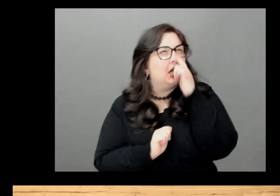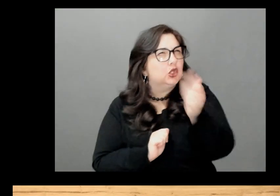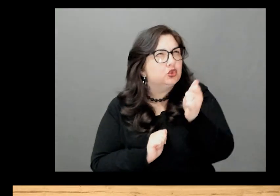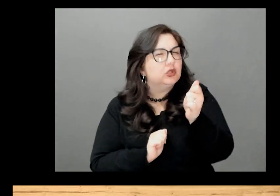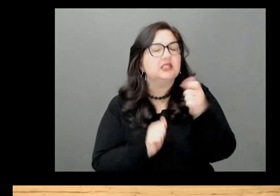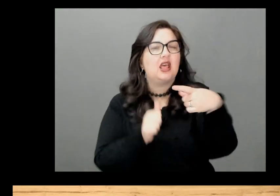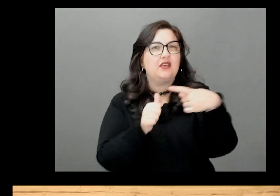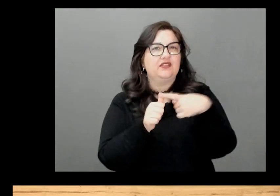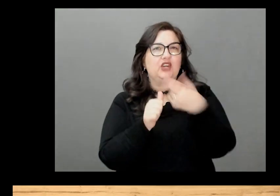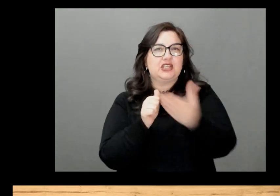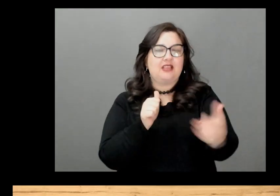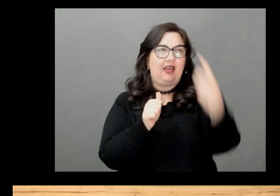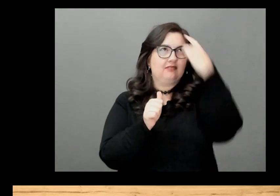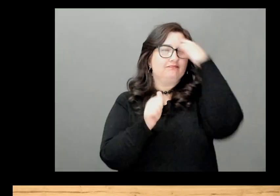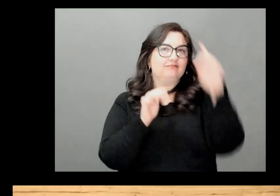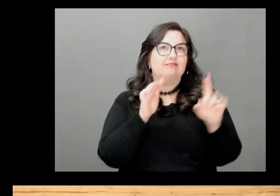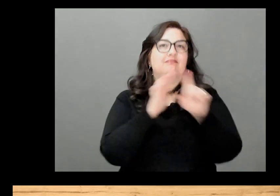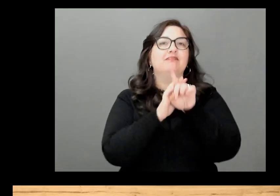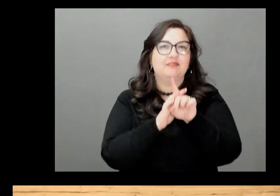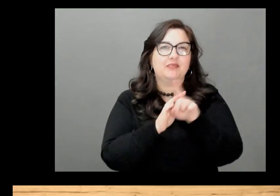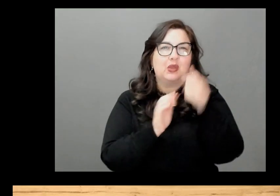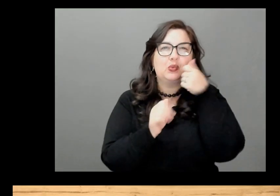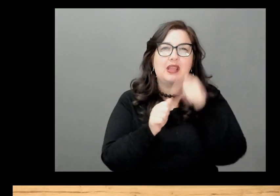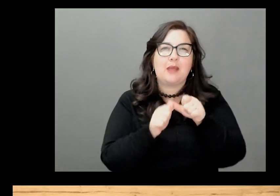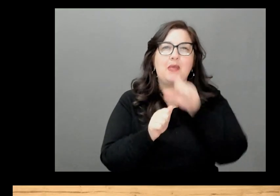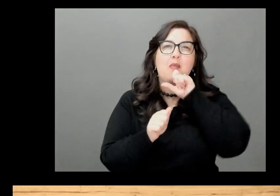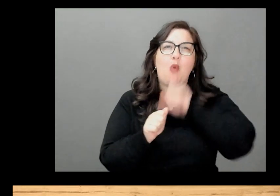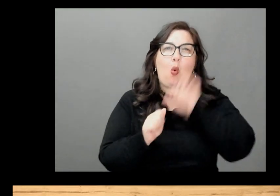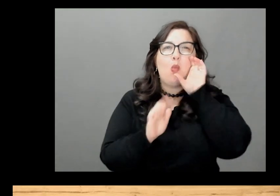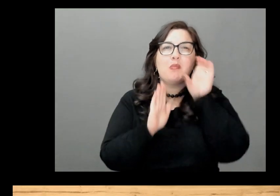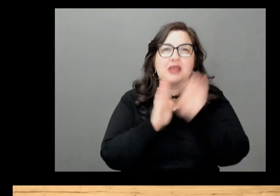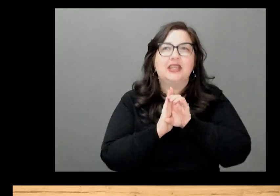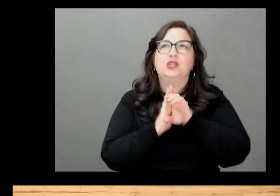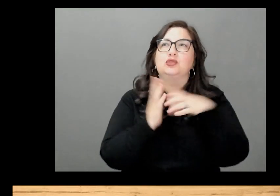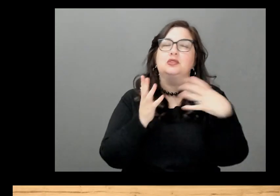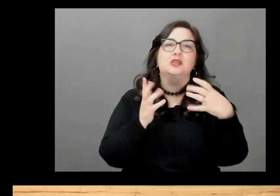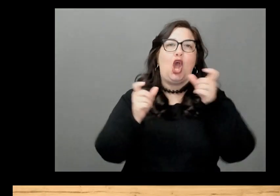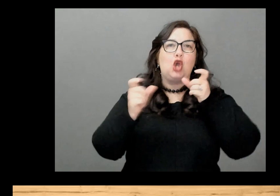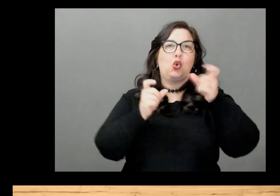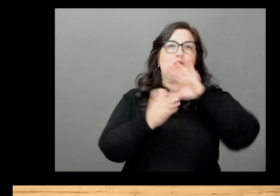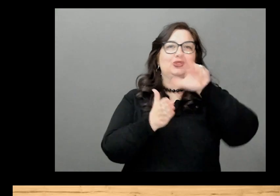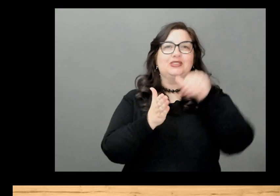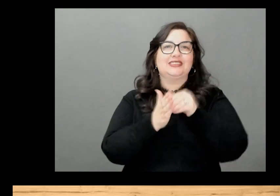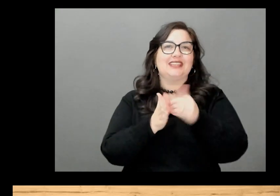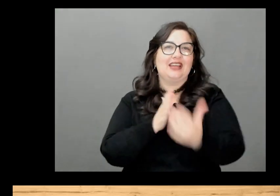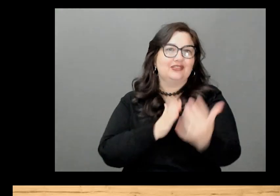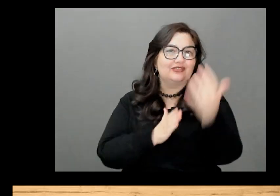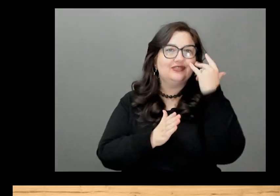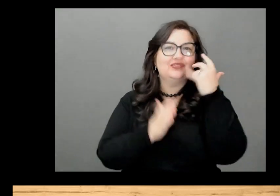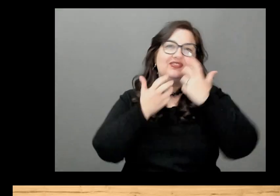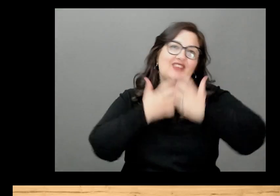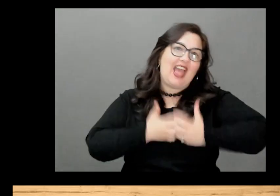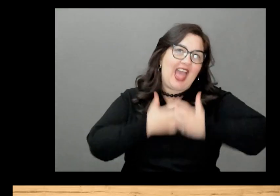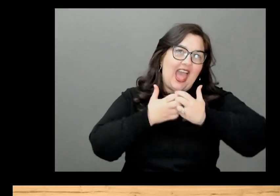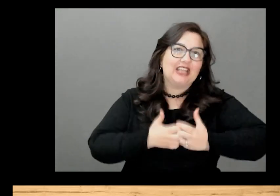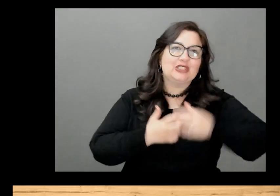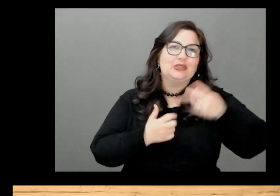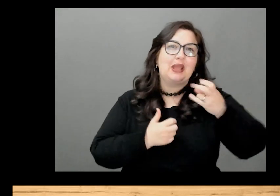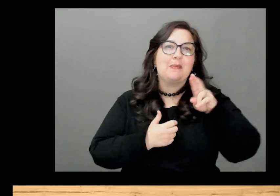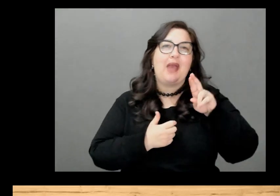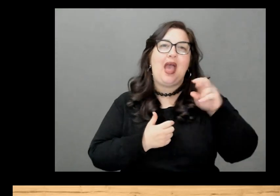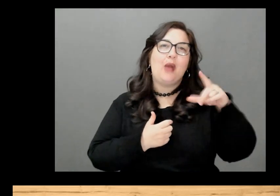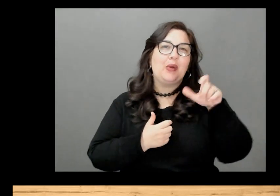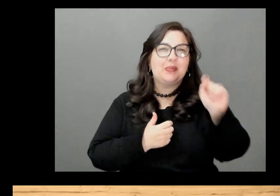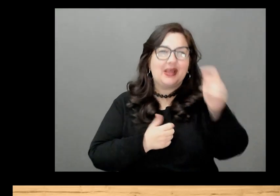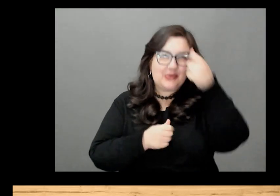this makes me think of is sort of the old pictures of like classic control centers from like factories, power plants from like the 60s,